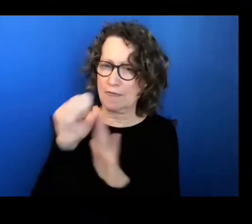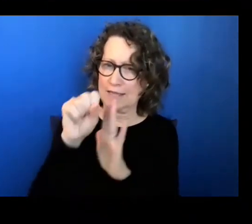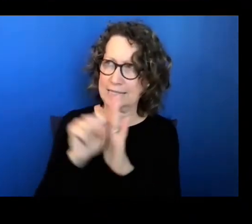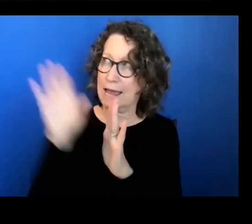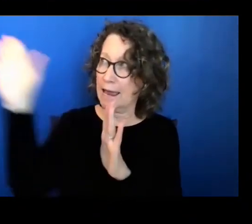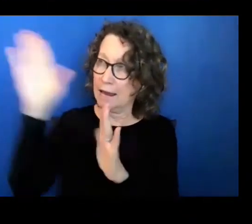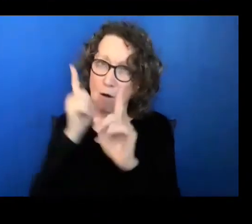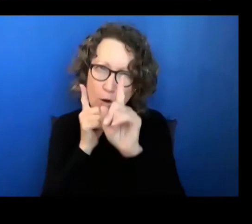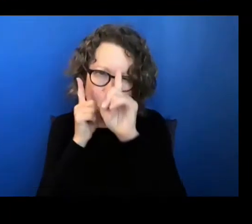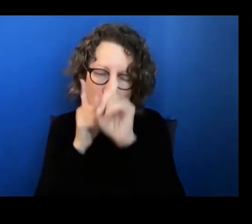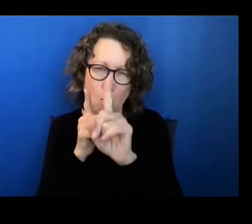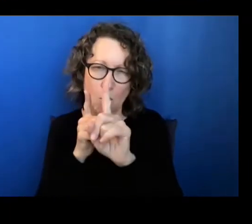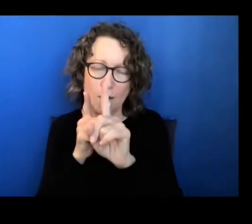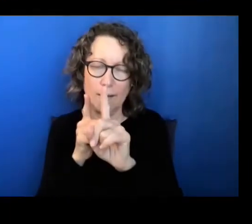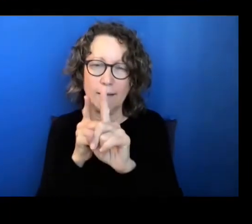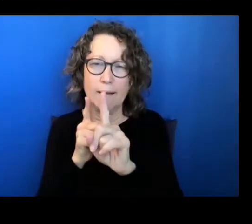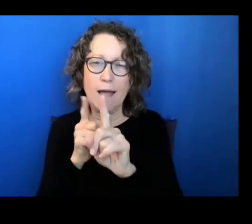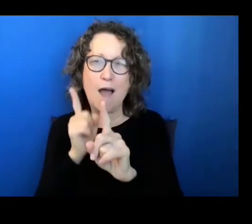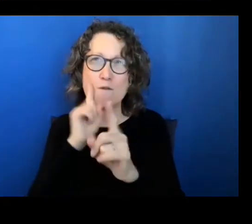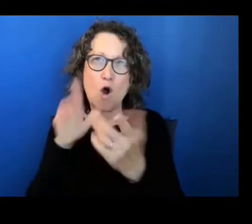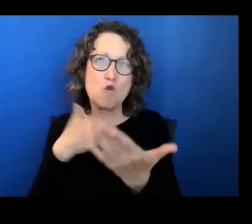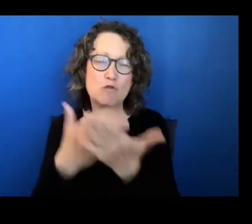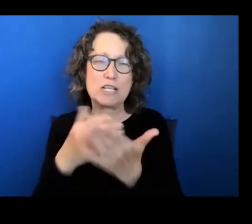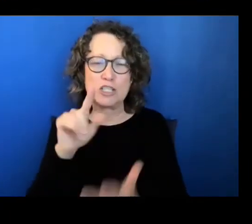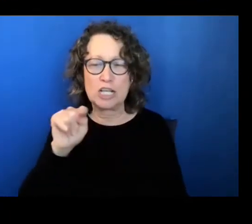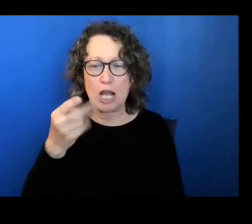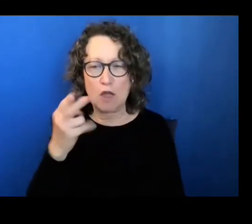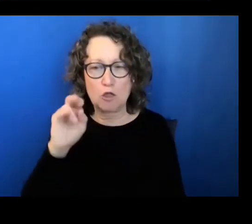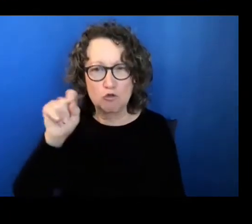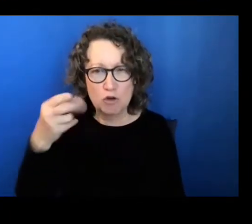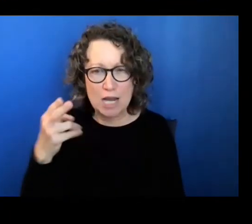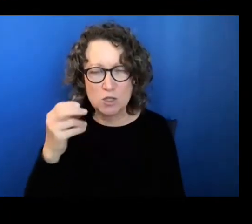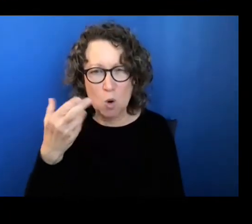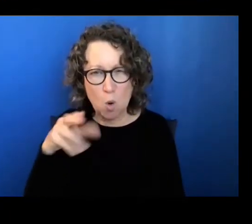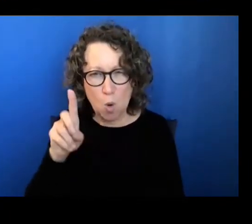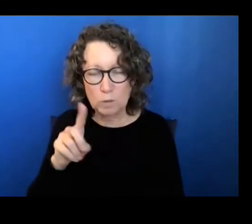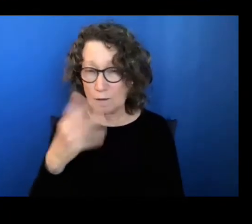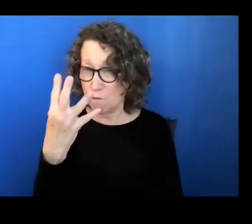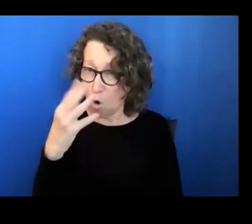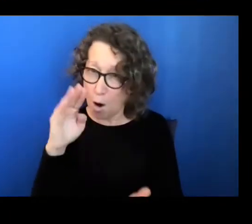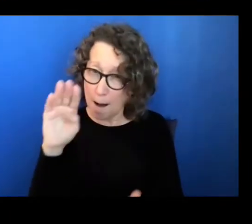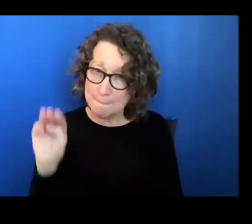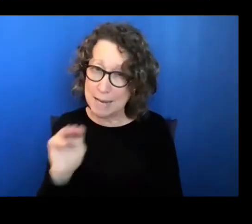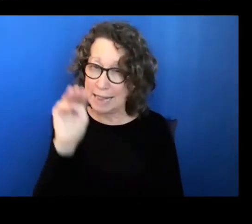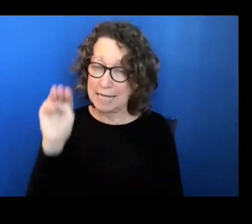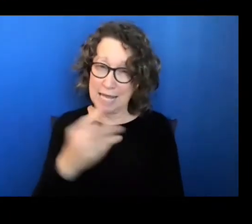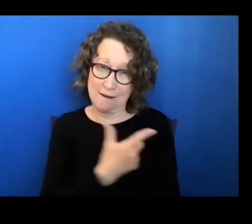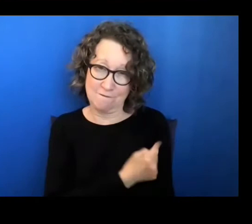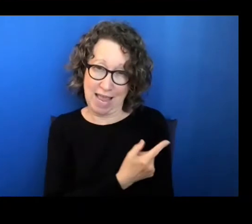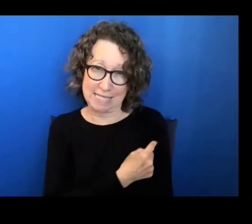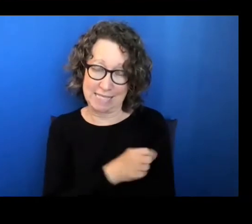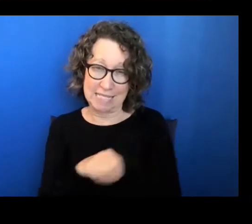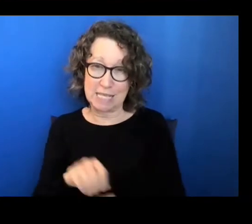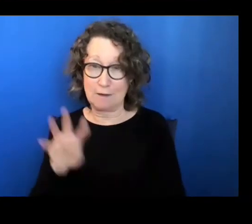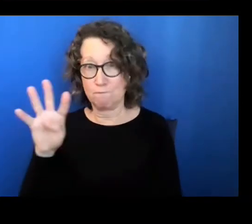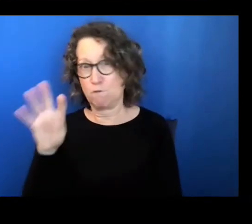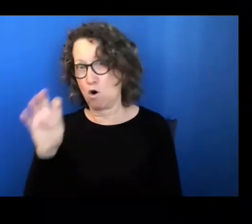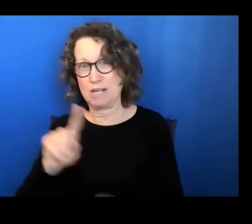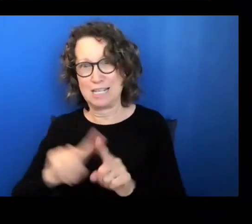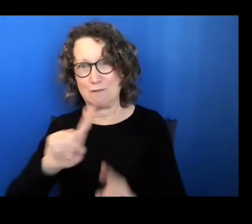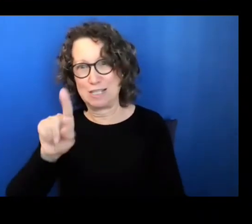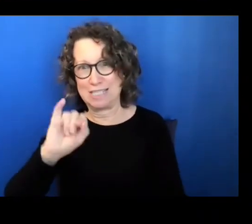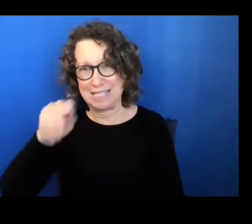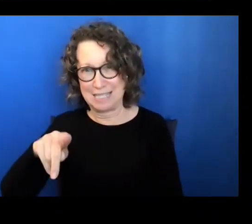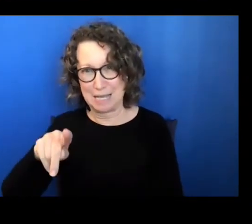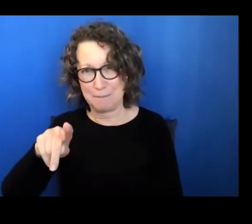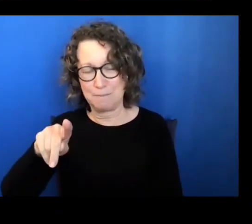goal, for reaching a threshold of 4 million vaccines administered in those 400 zip codes, in that lowest